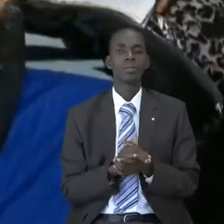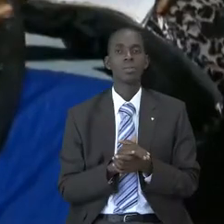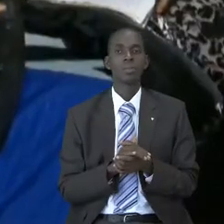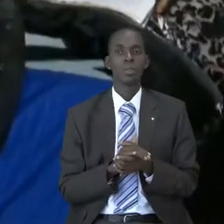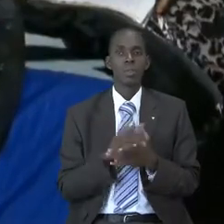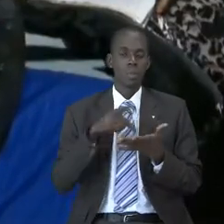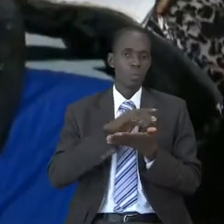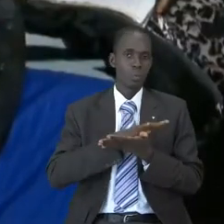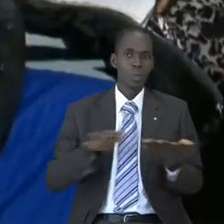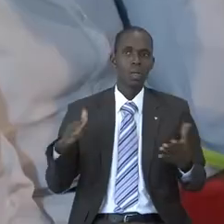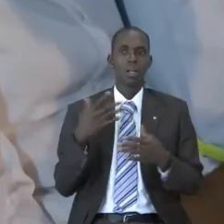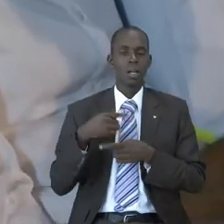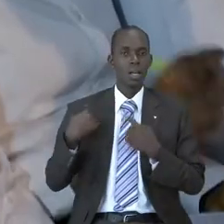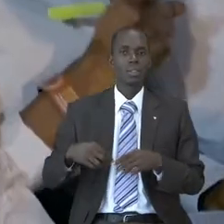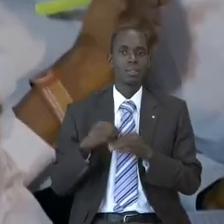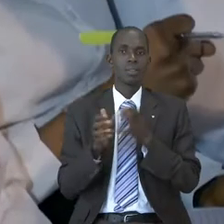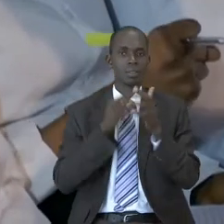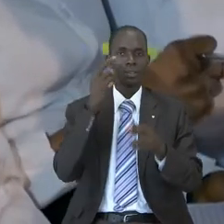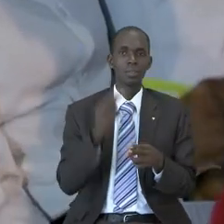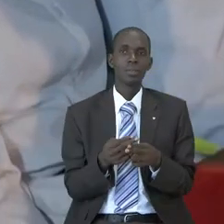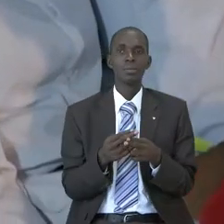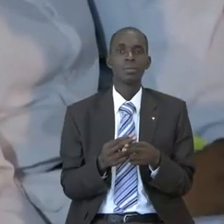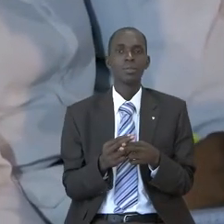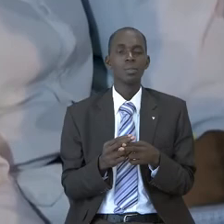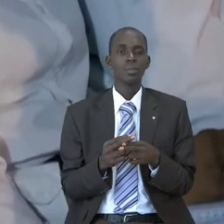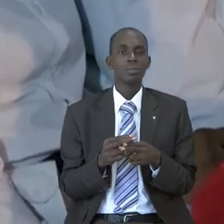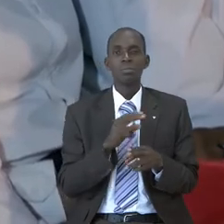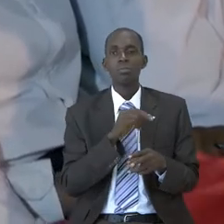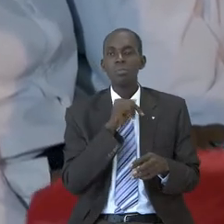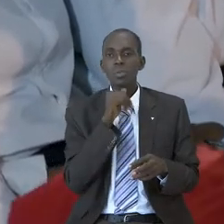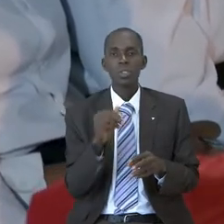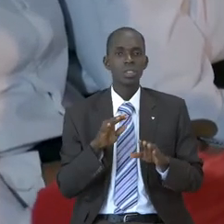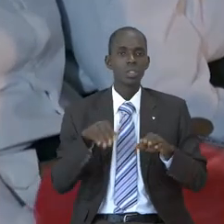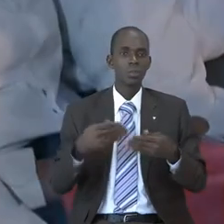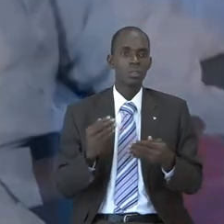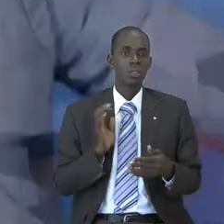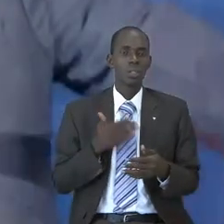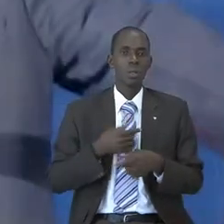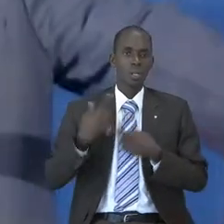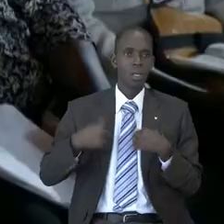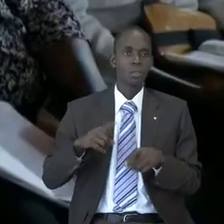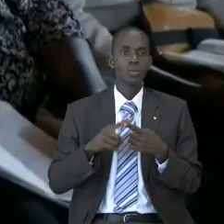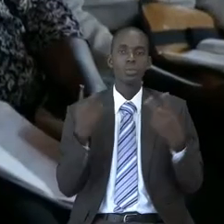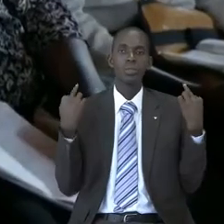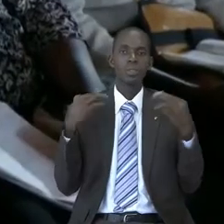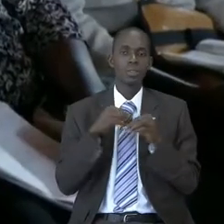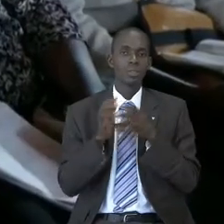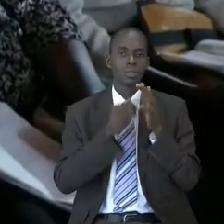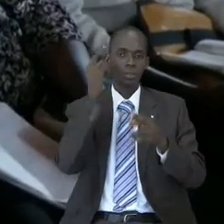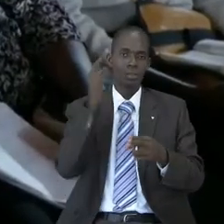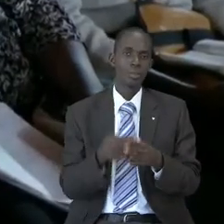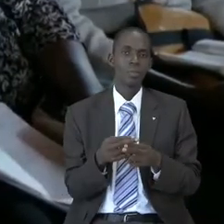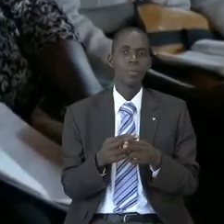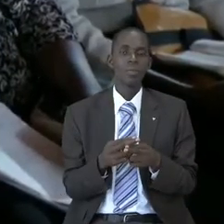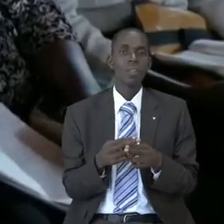Pure heart in Jesus' name. Not lifting our hearts to vanity in Jesus' name. And